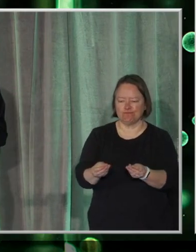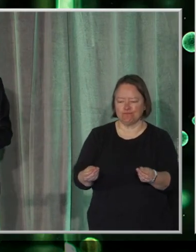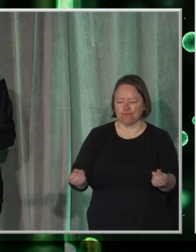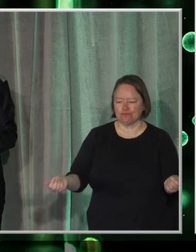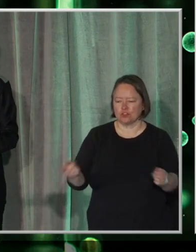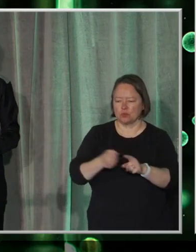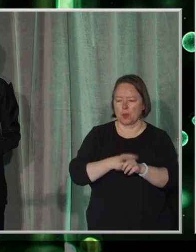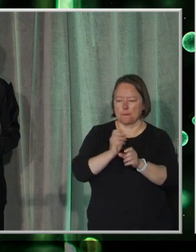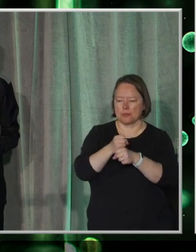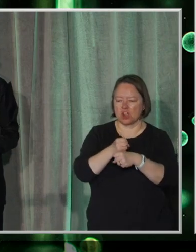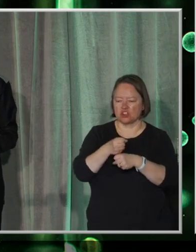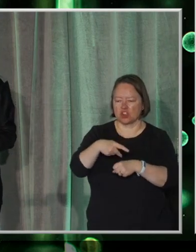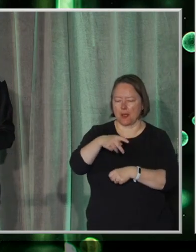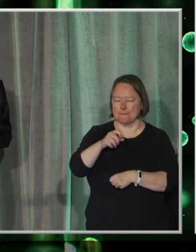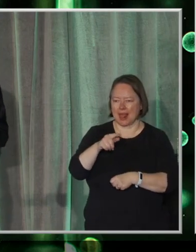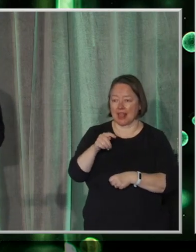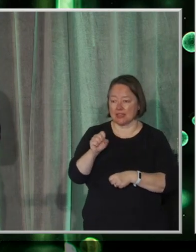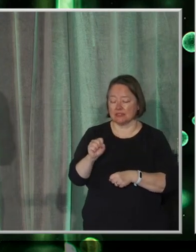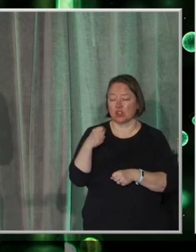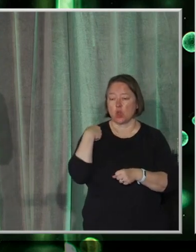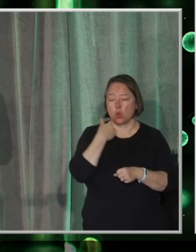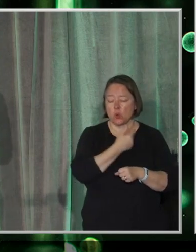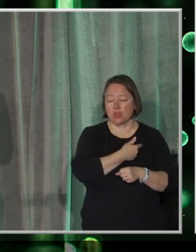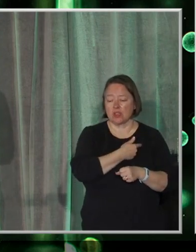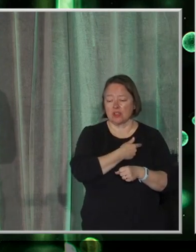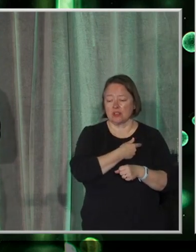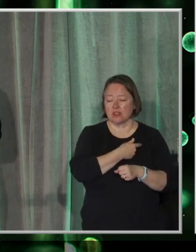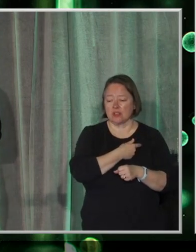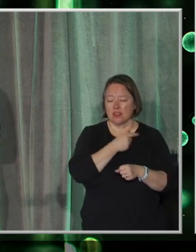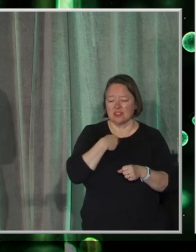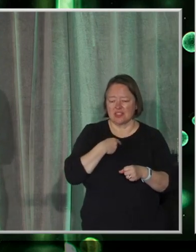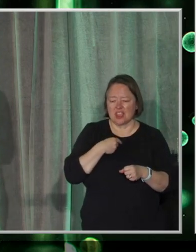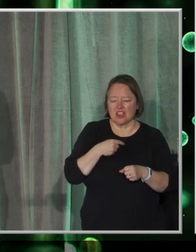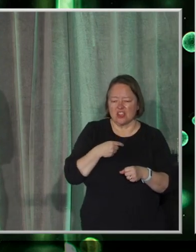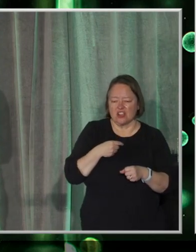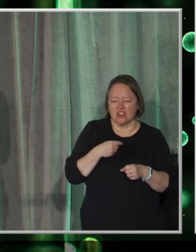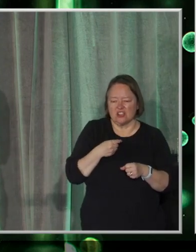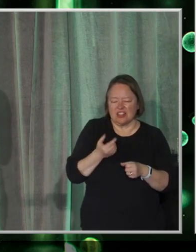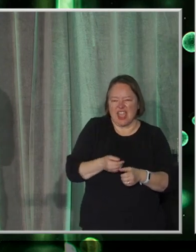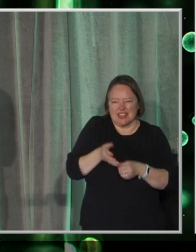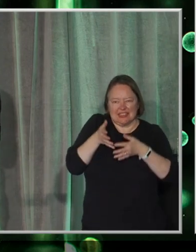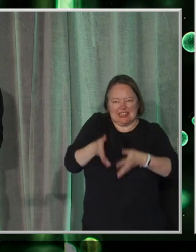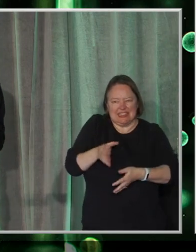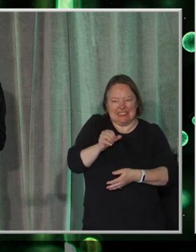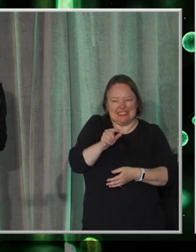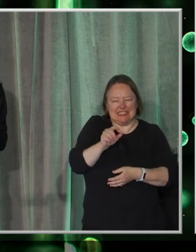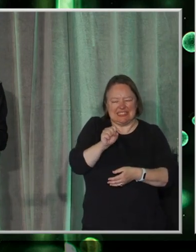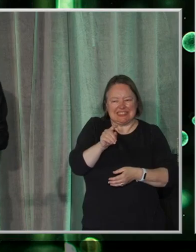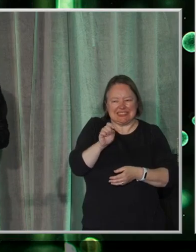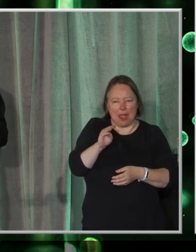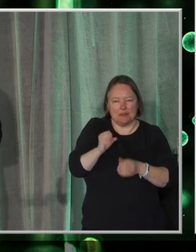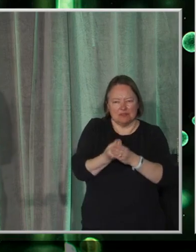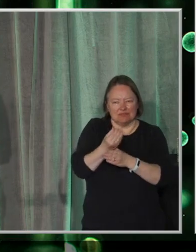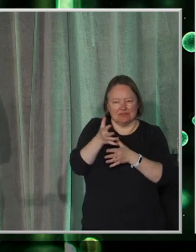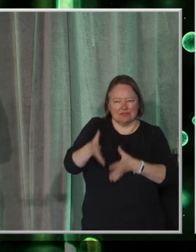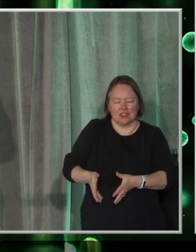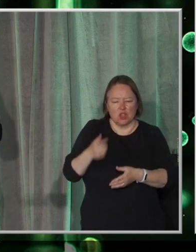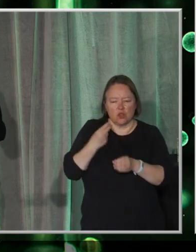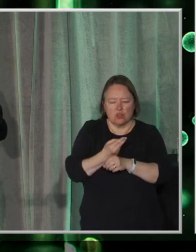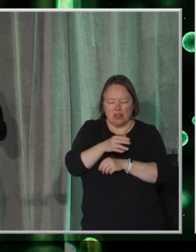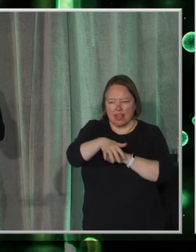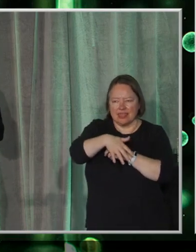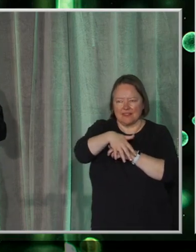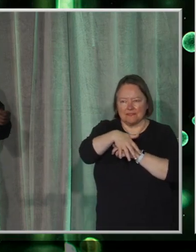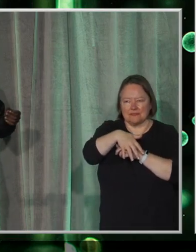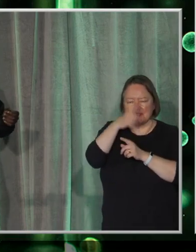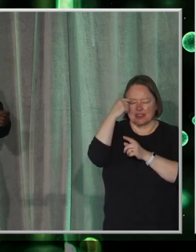the production of these pellets, there is the residues such as the steams. We only put out the leaves, because the